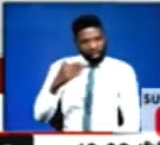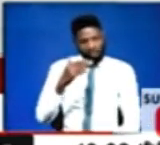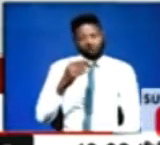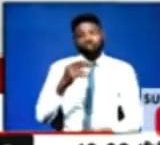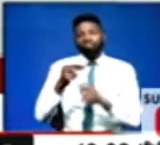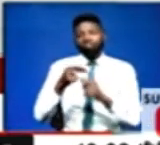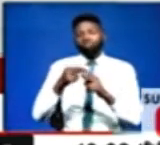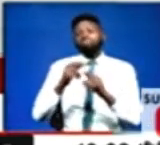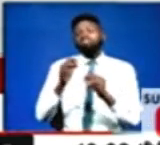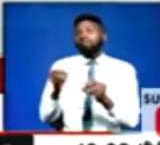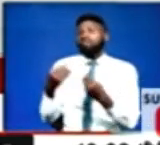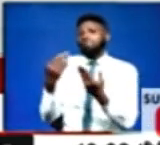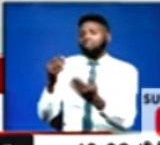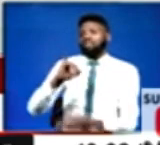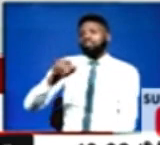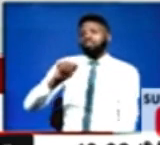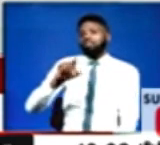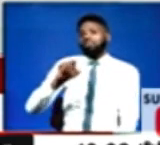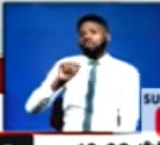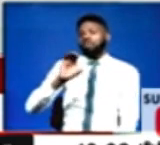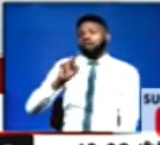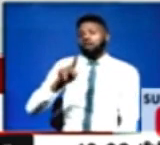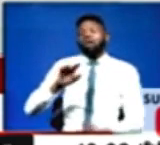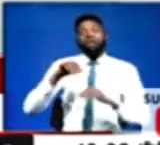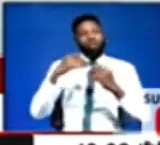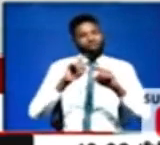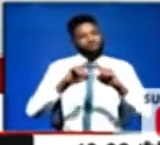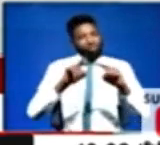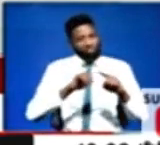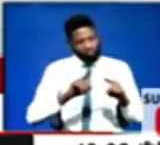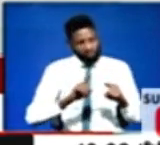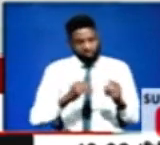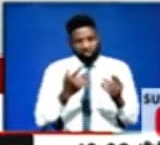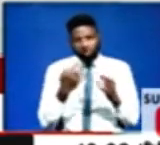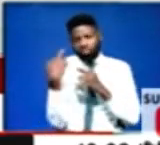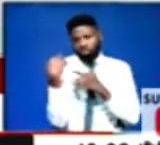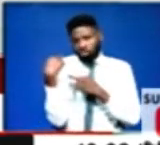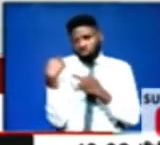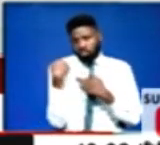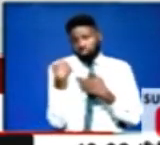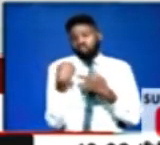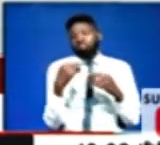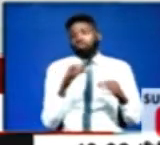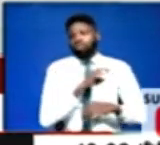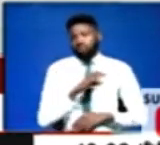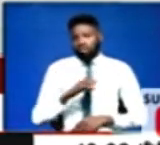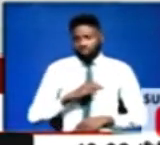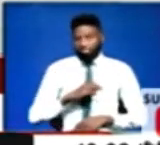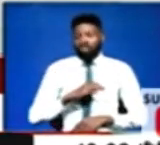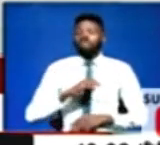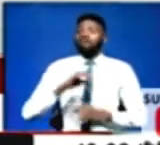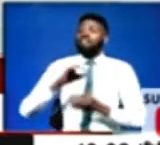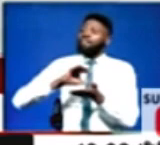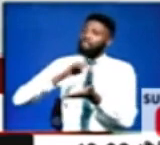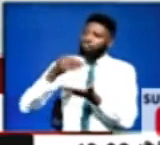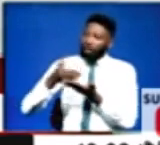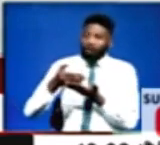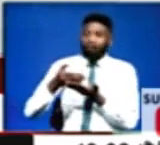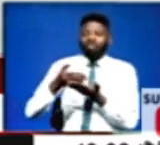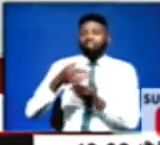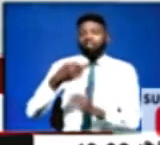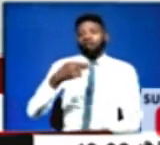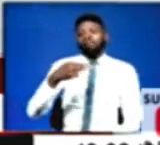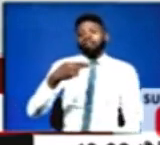or delegated legislation. So the fund, Hustlers Fund, to our Kenyans, it's there. It shall be launched on 30th